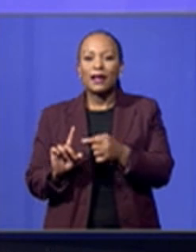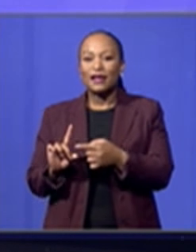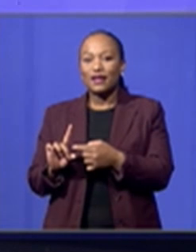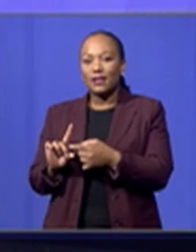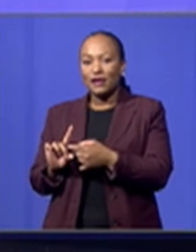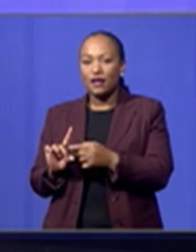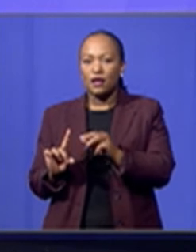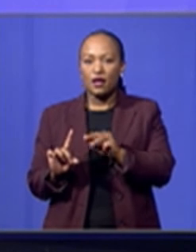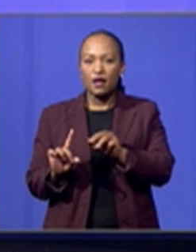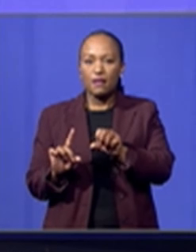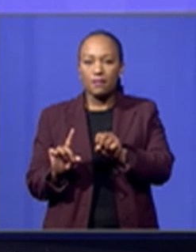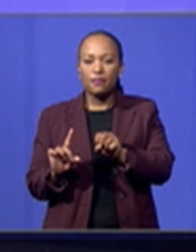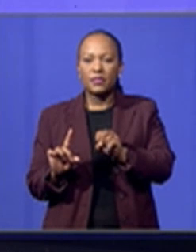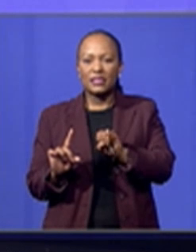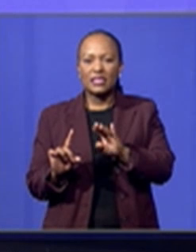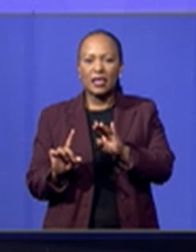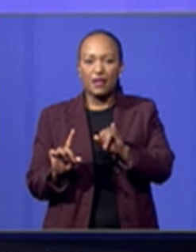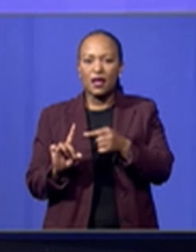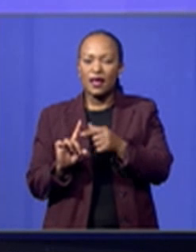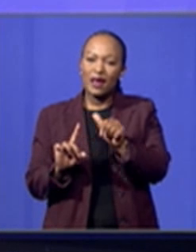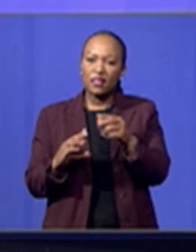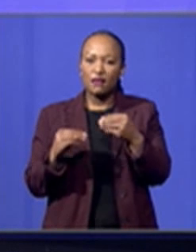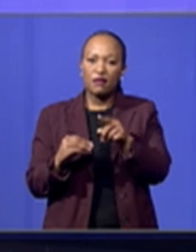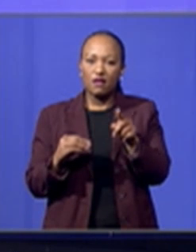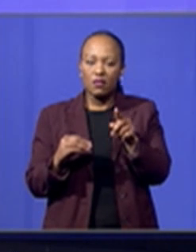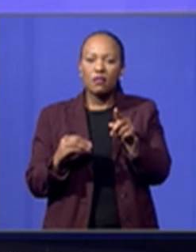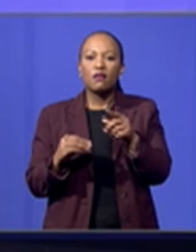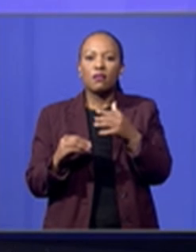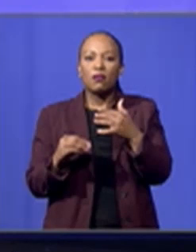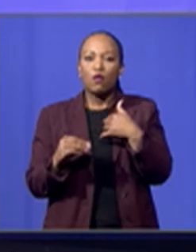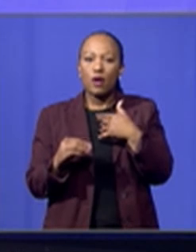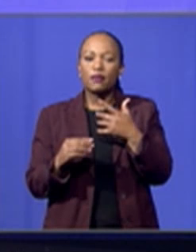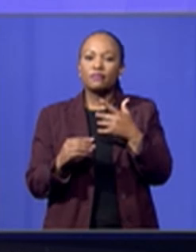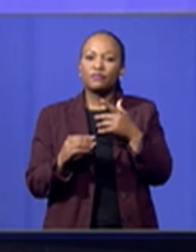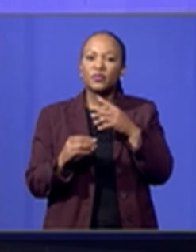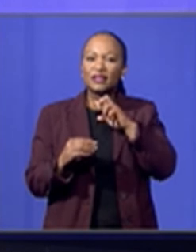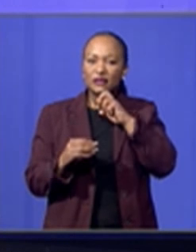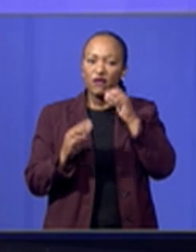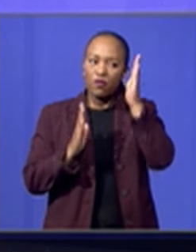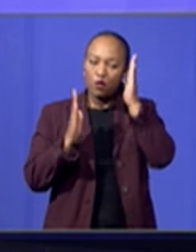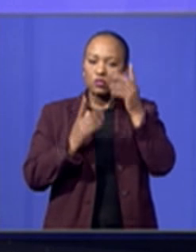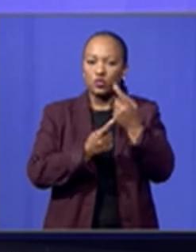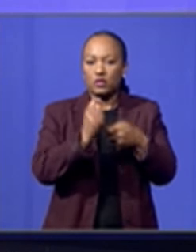le ba lekane nae ka kemo ba kgwebo ba rekiseditswe bogosi jwa Eswatini.